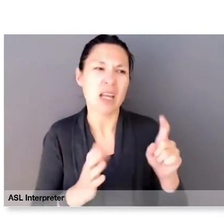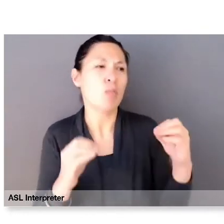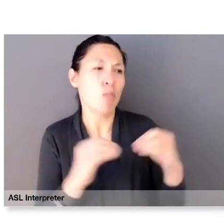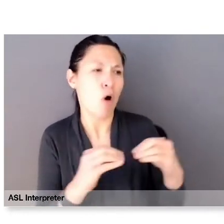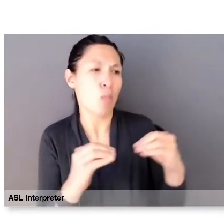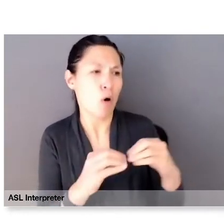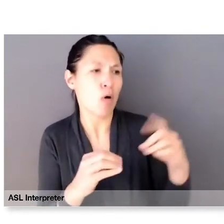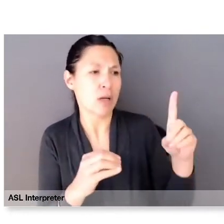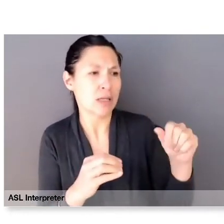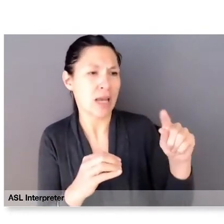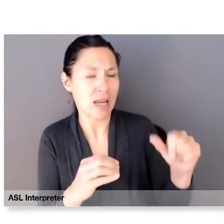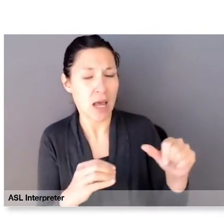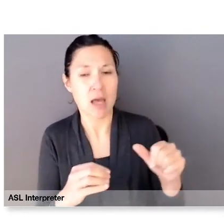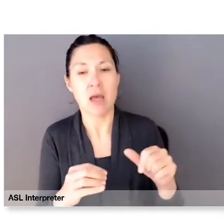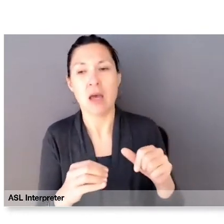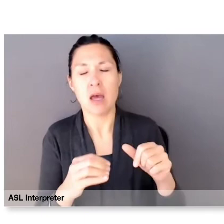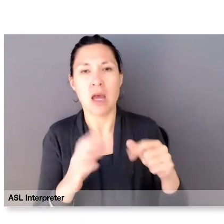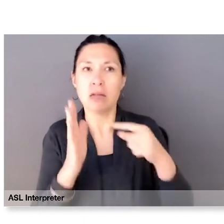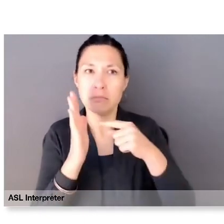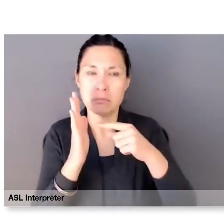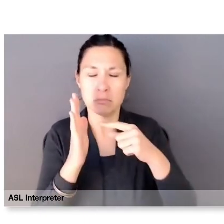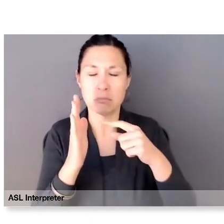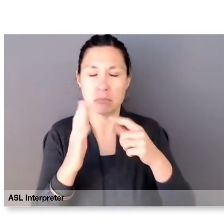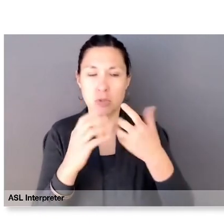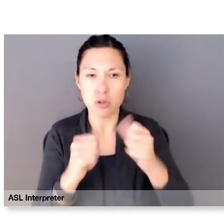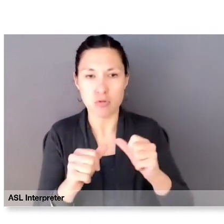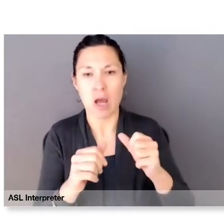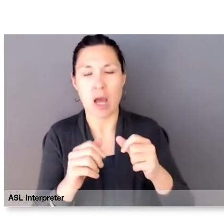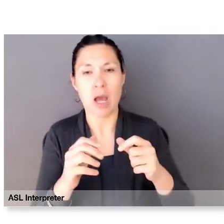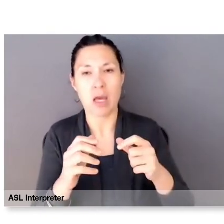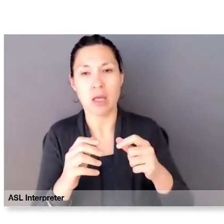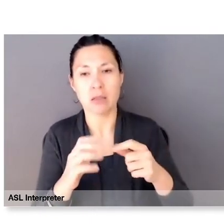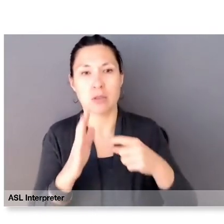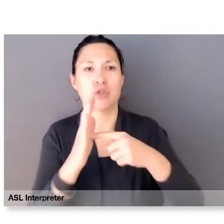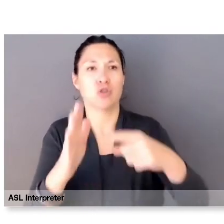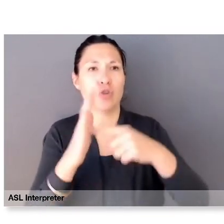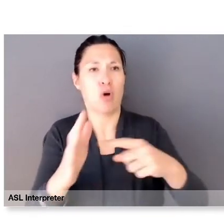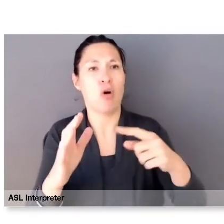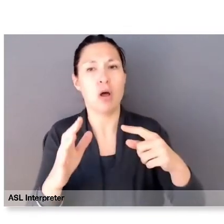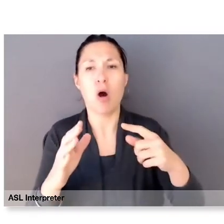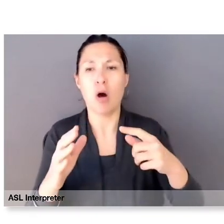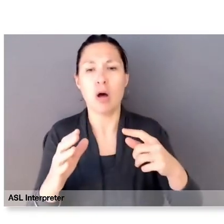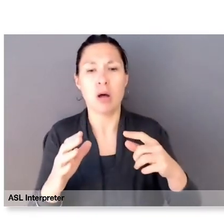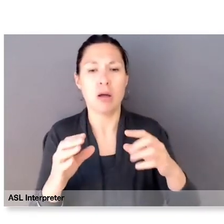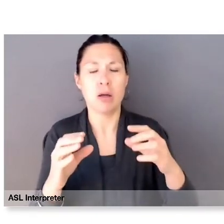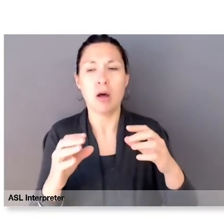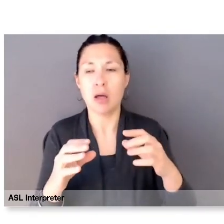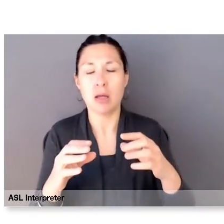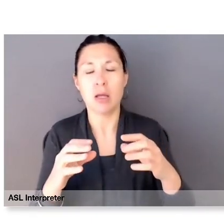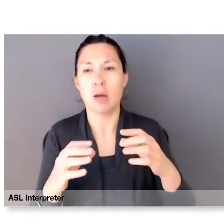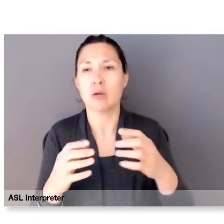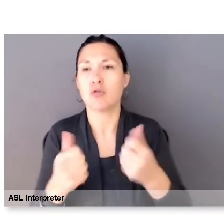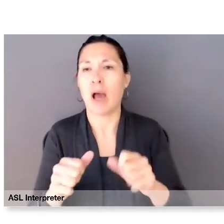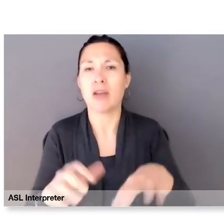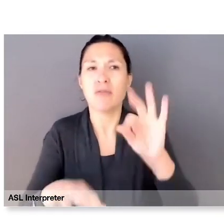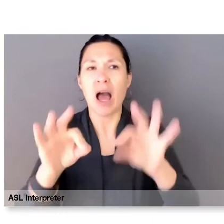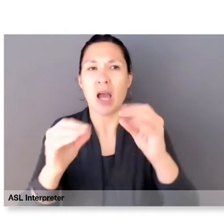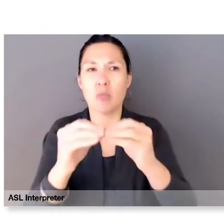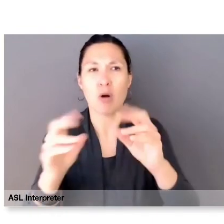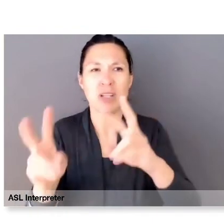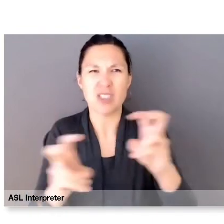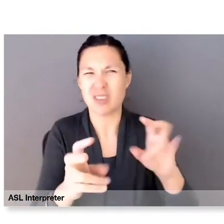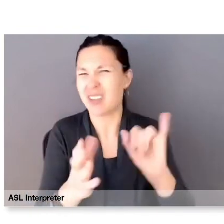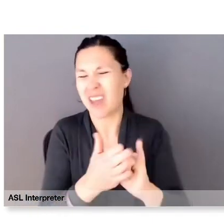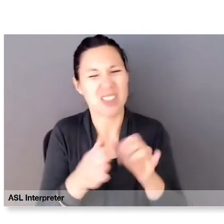exposure of issues can also be a delaying tactic to acting on what we already know. And so that's a